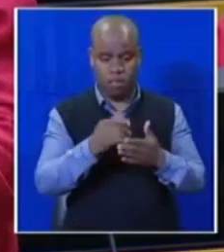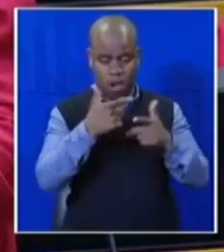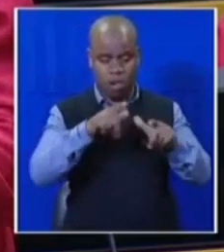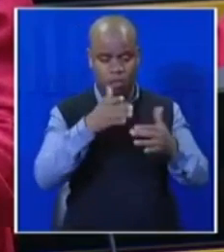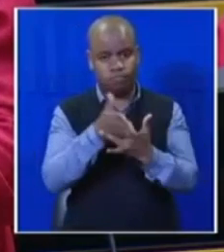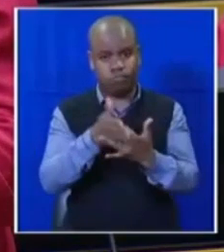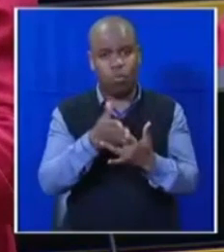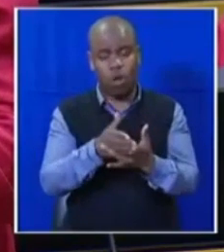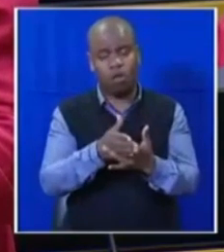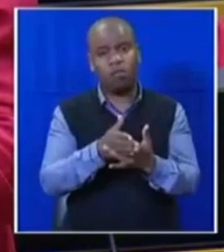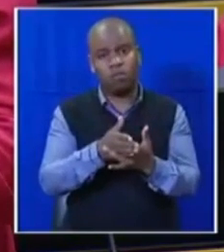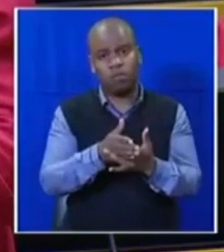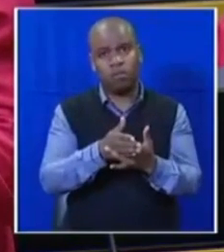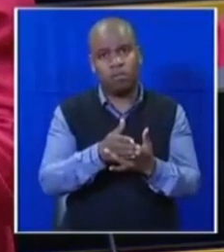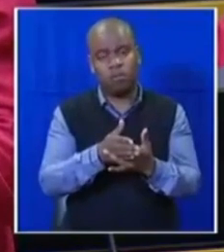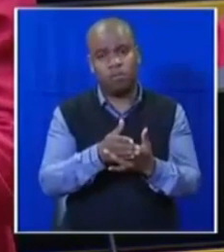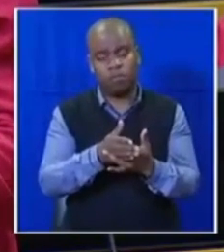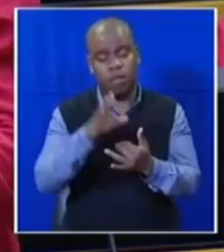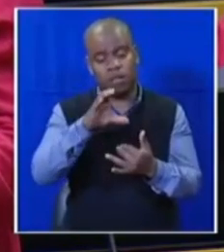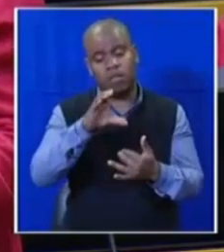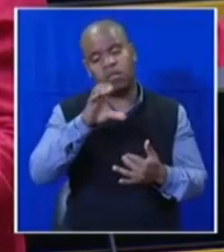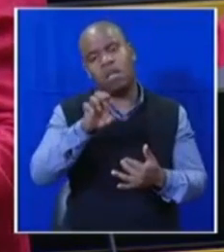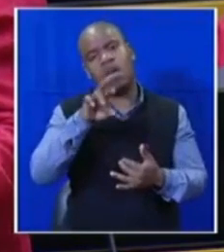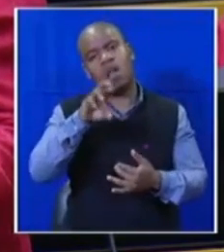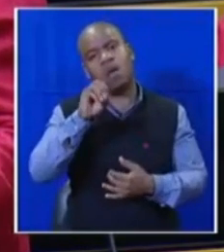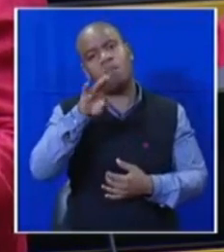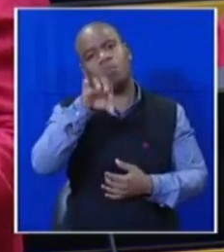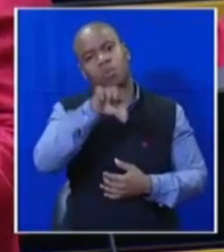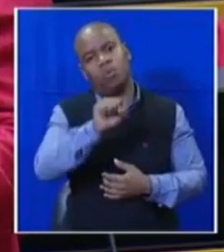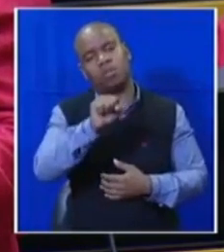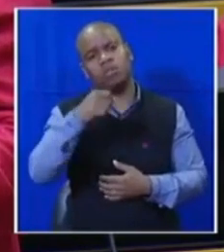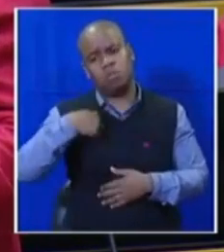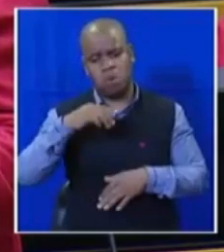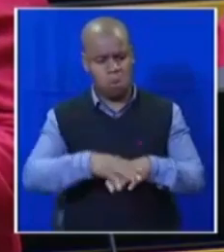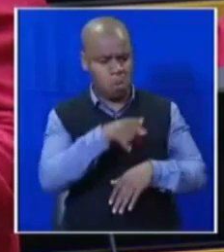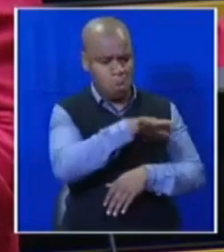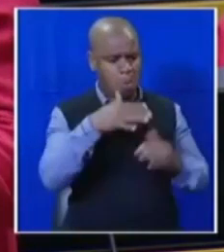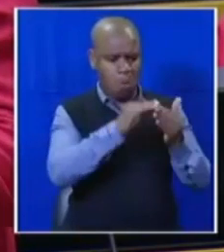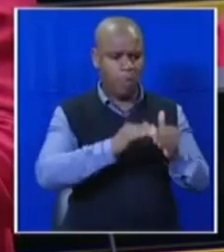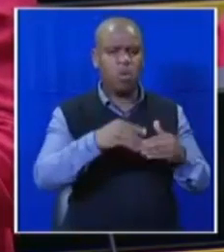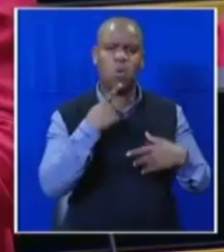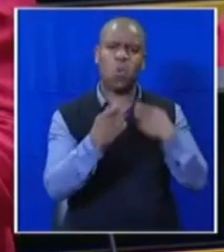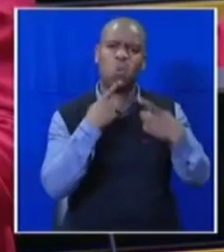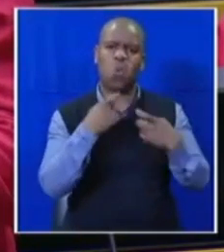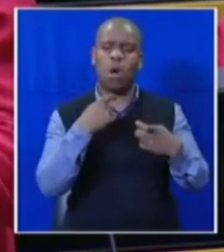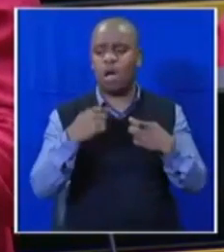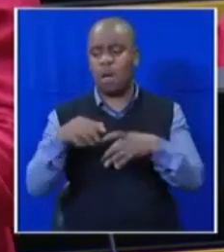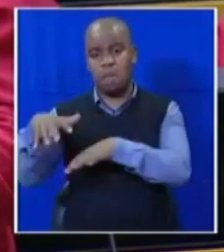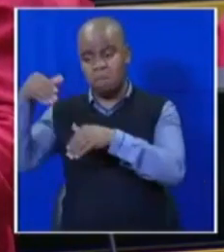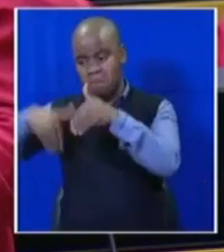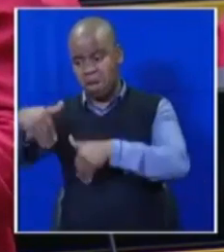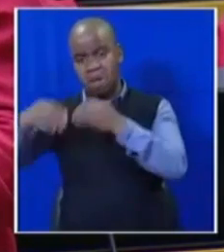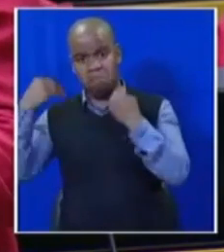is mining salt. The community is complaining of being ripped off by the company mining activity in the